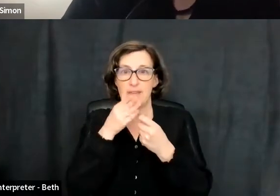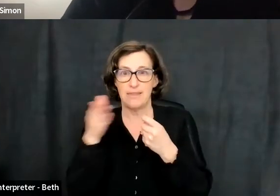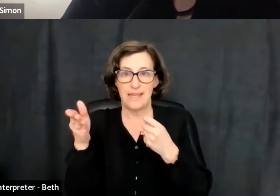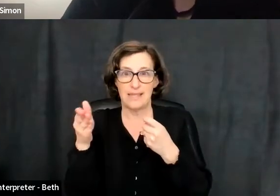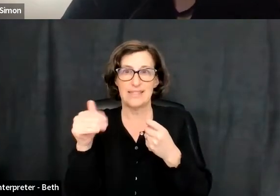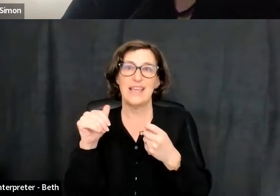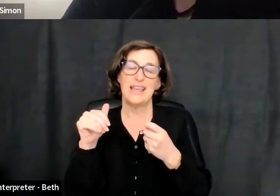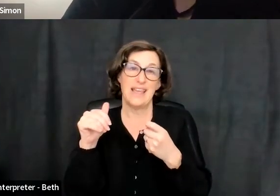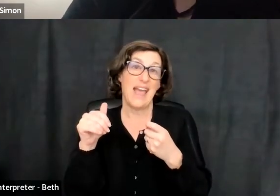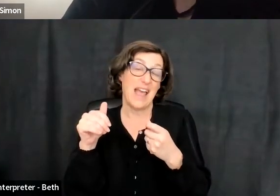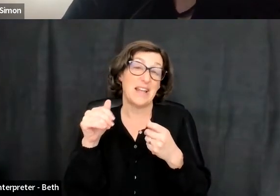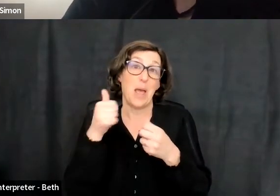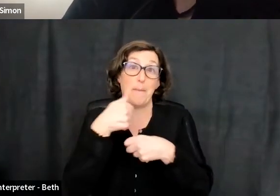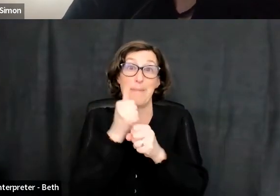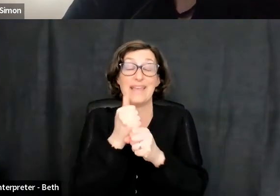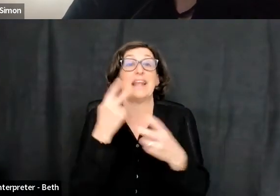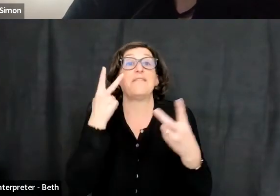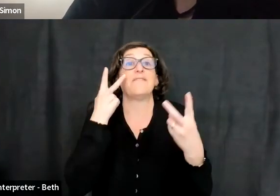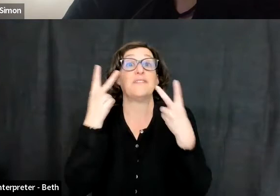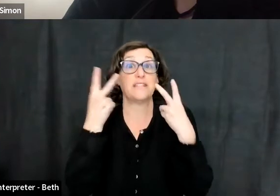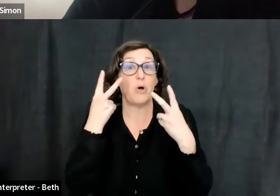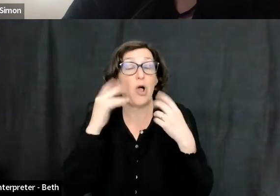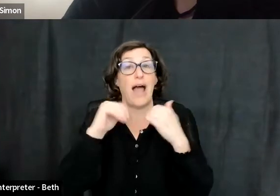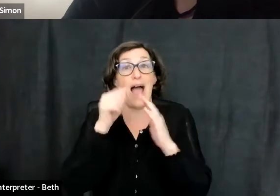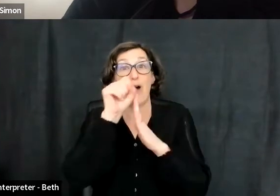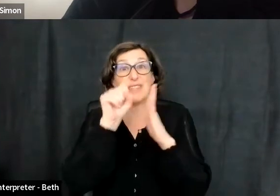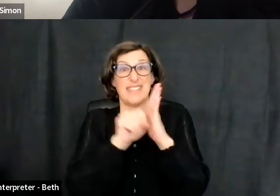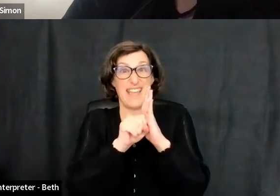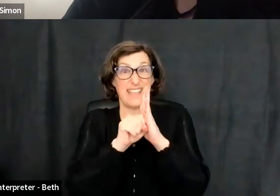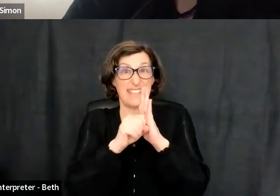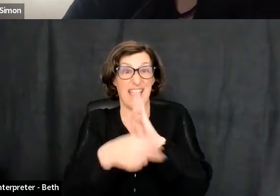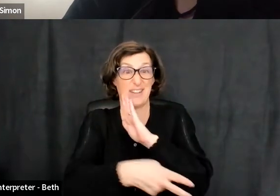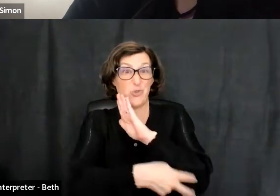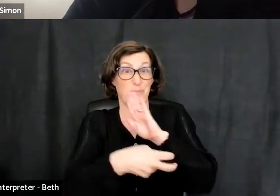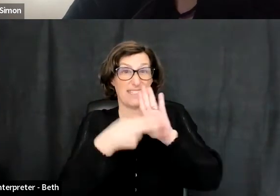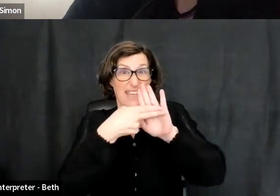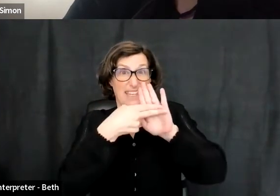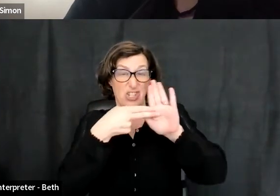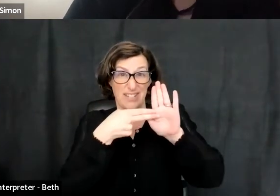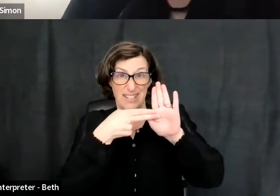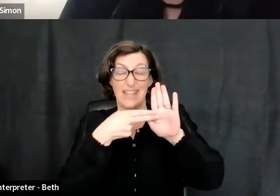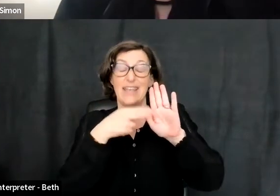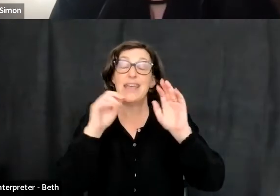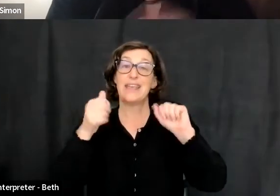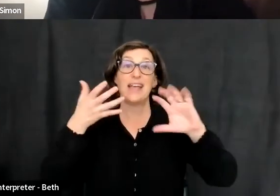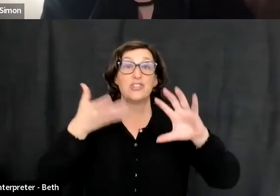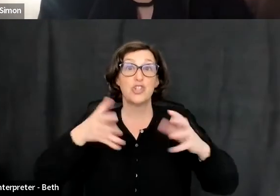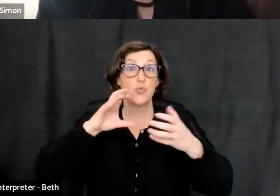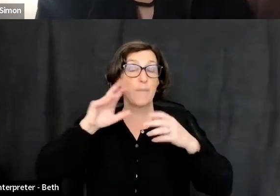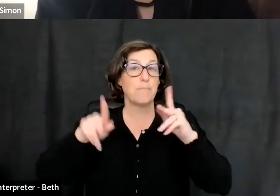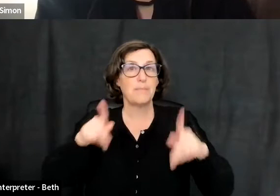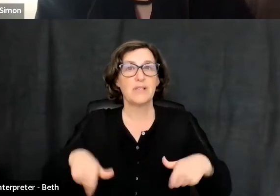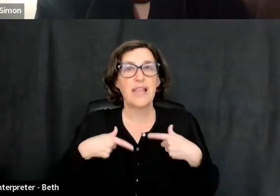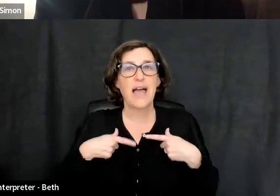not, and even making invisible the ways in which the state and criminalization can actually disrupt people's lives, but